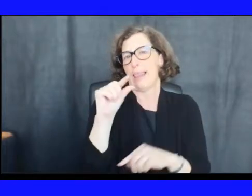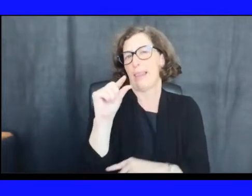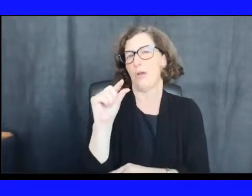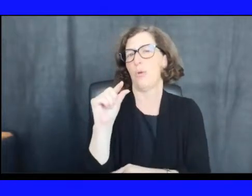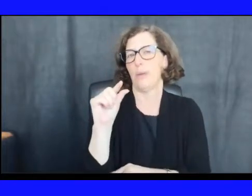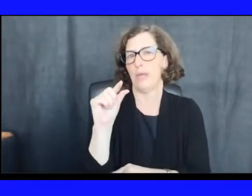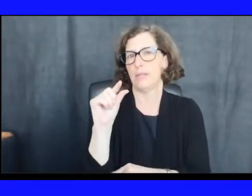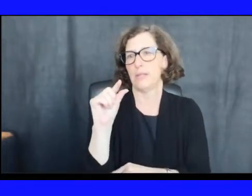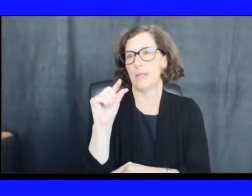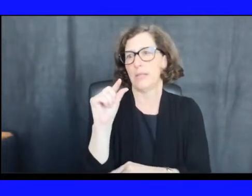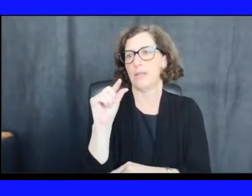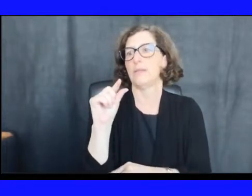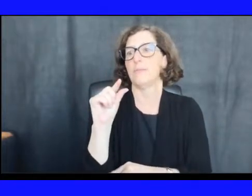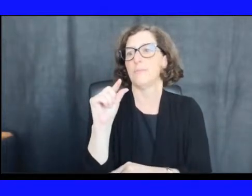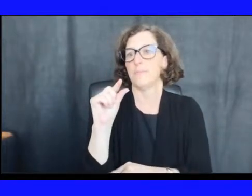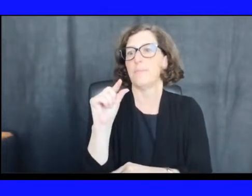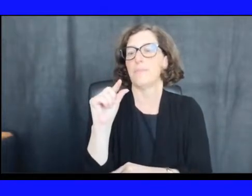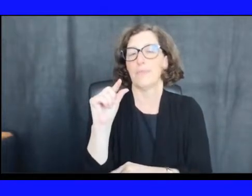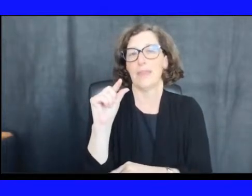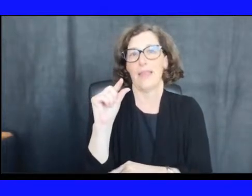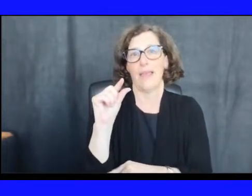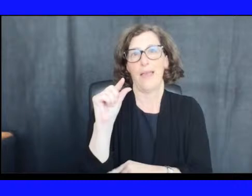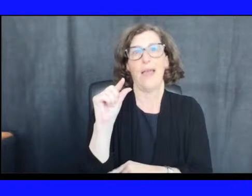So some of our negative trends,